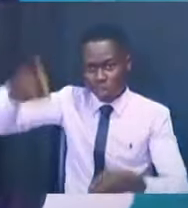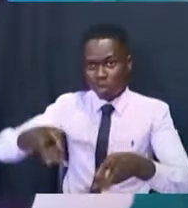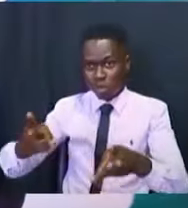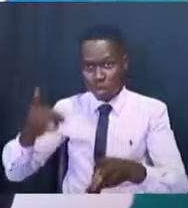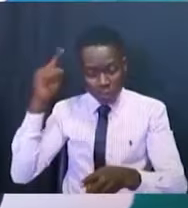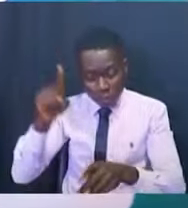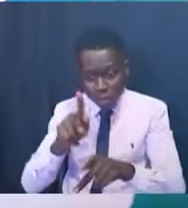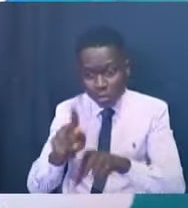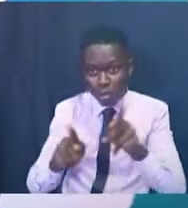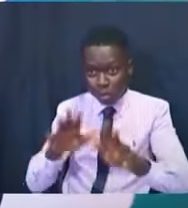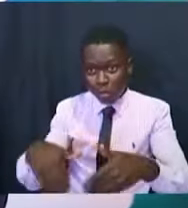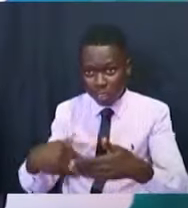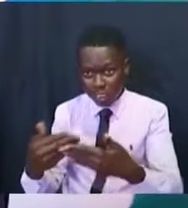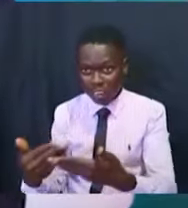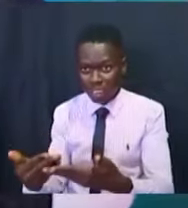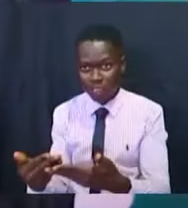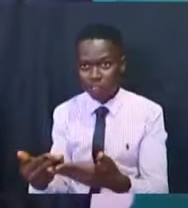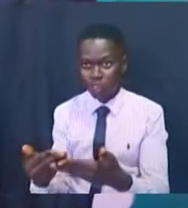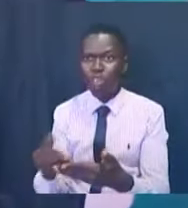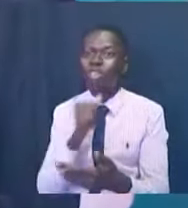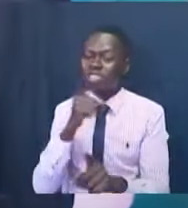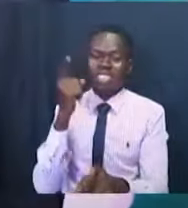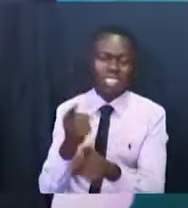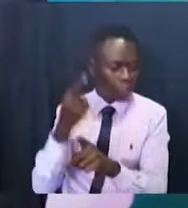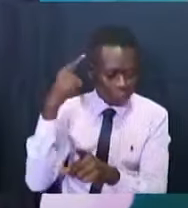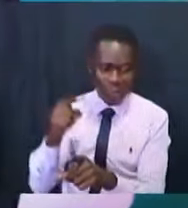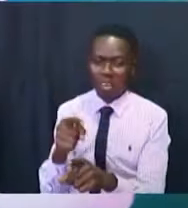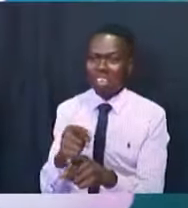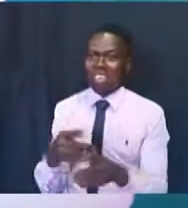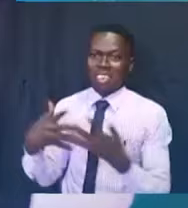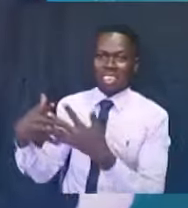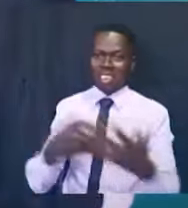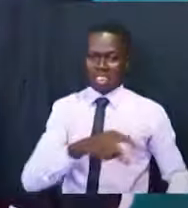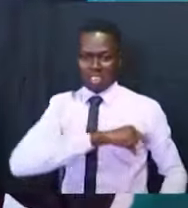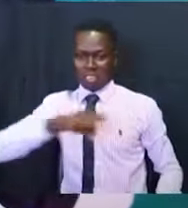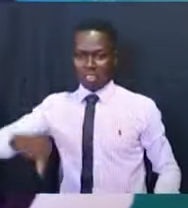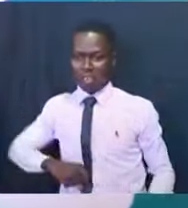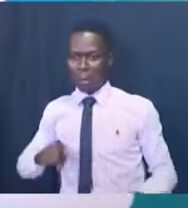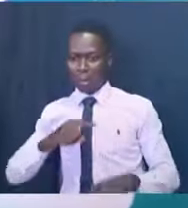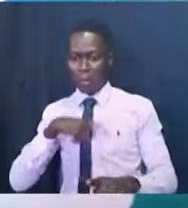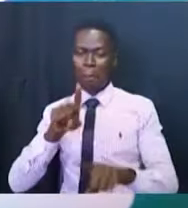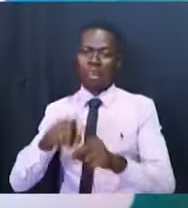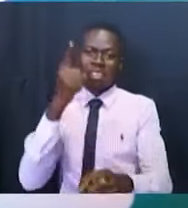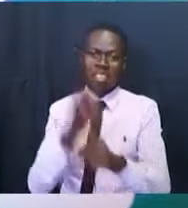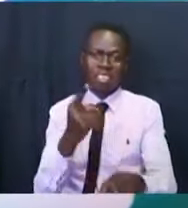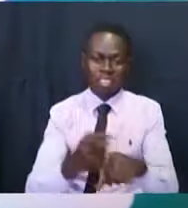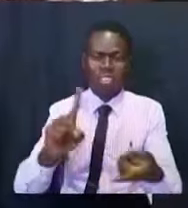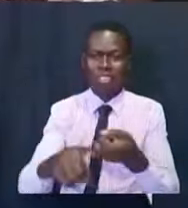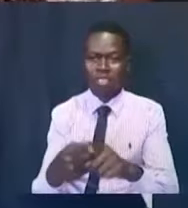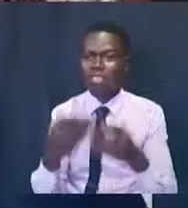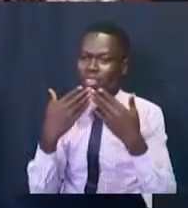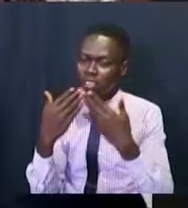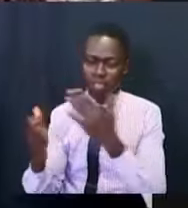you, this one is not from the Queen of England. This one is from my own colleagues. And I thank God for